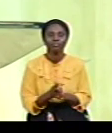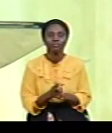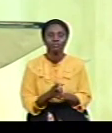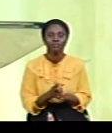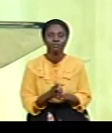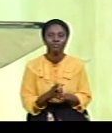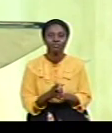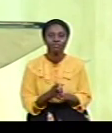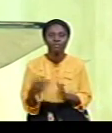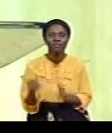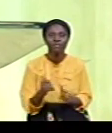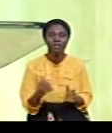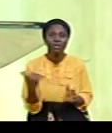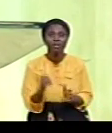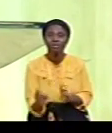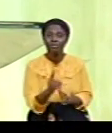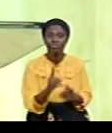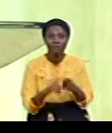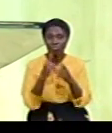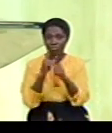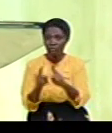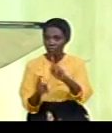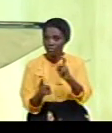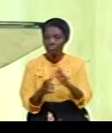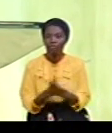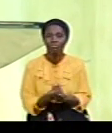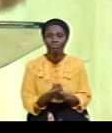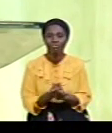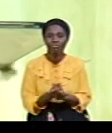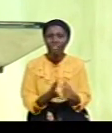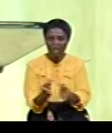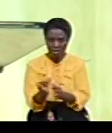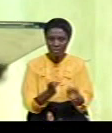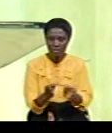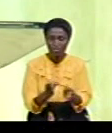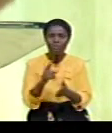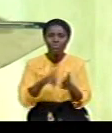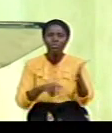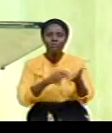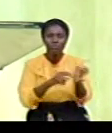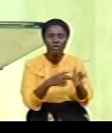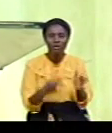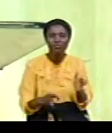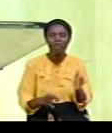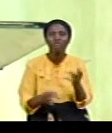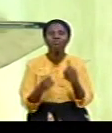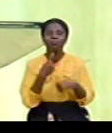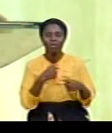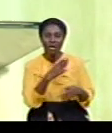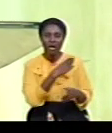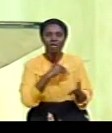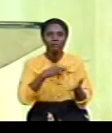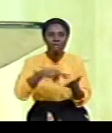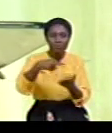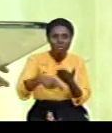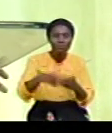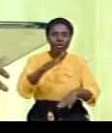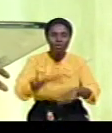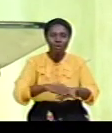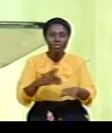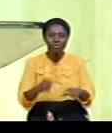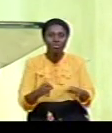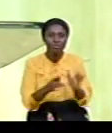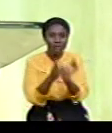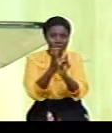Okay, somebody from here. Explain what loss means and its effect on the believer and the church.